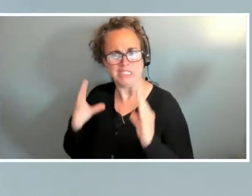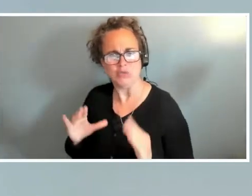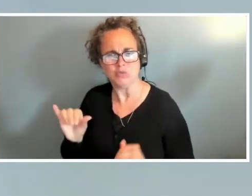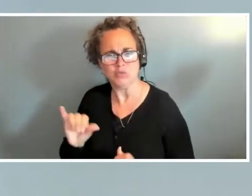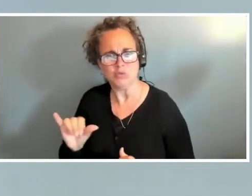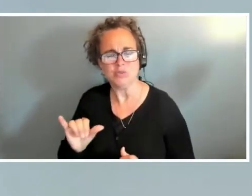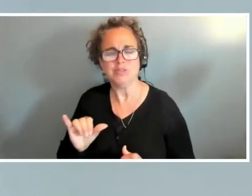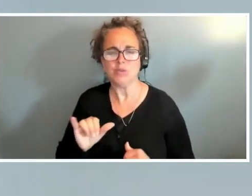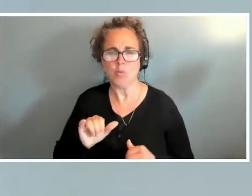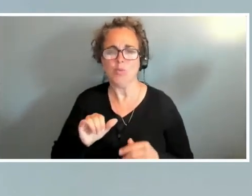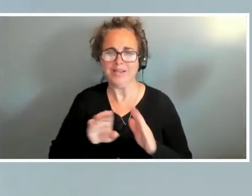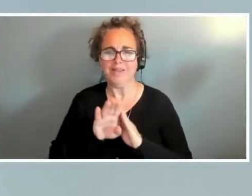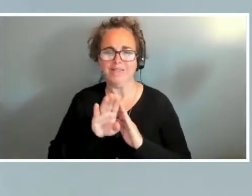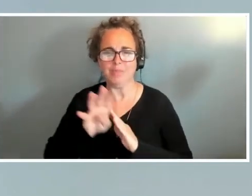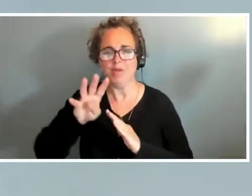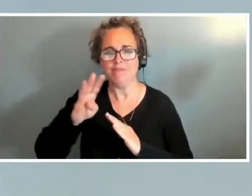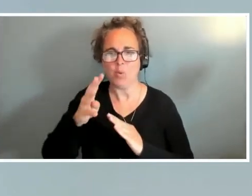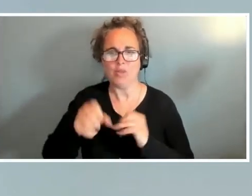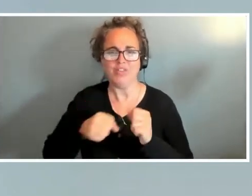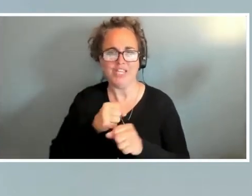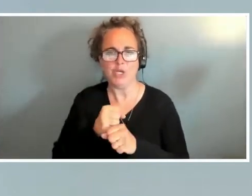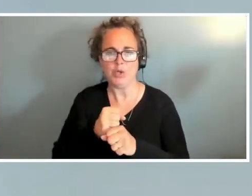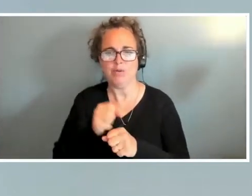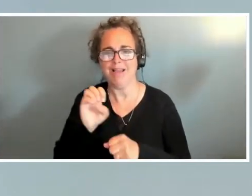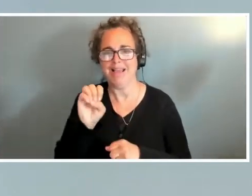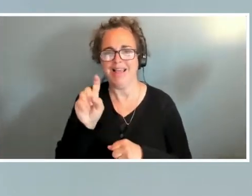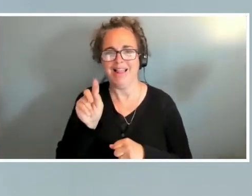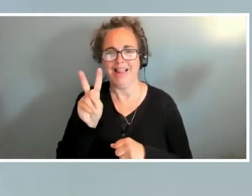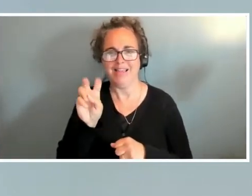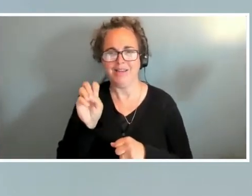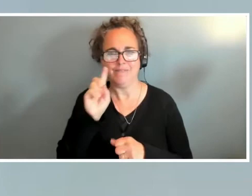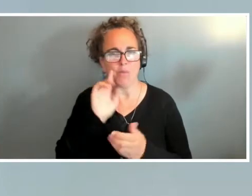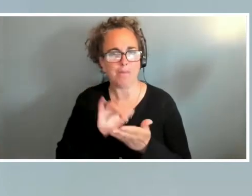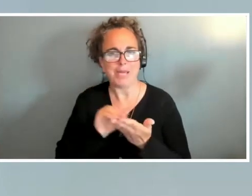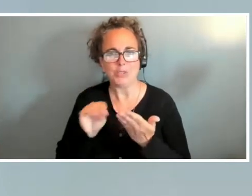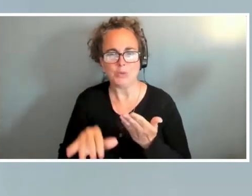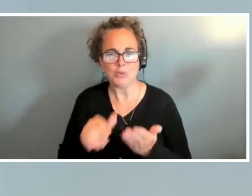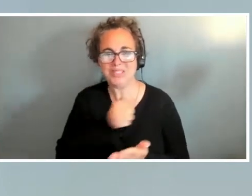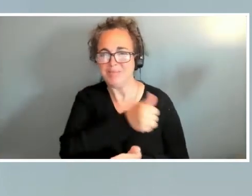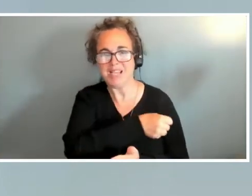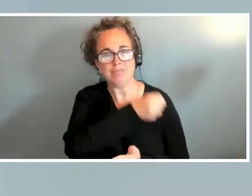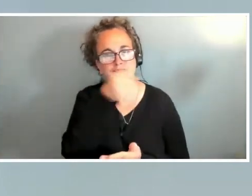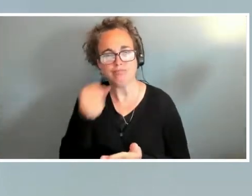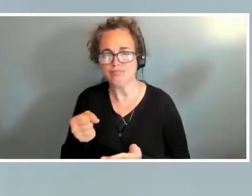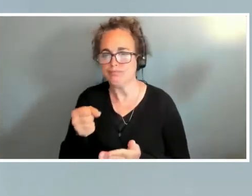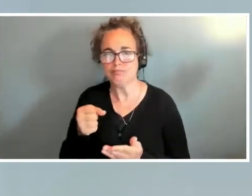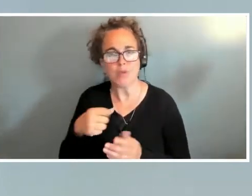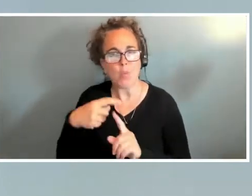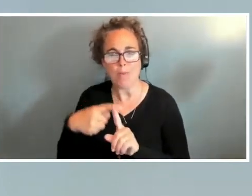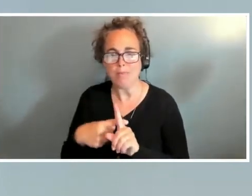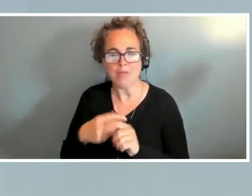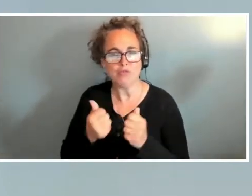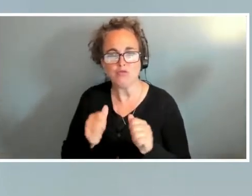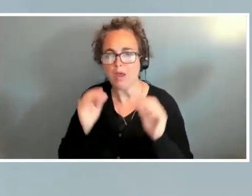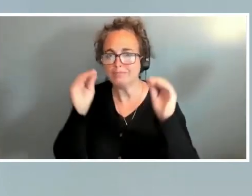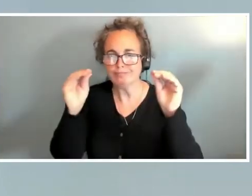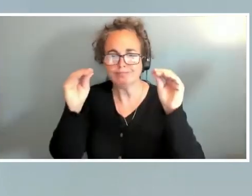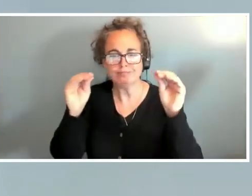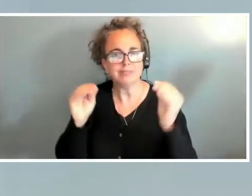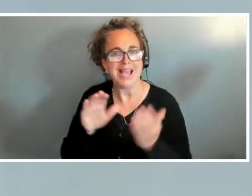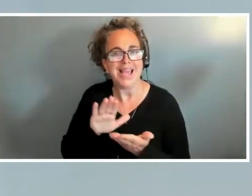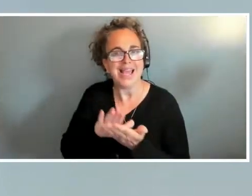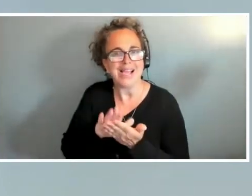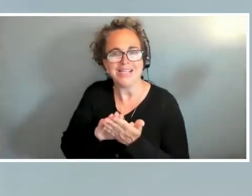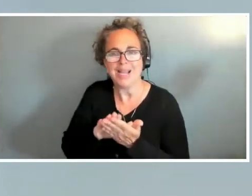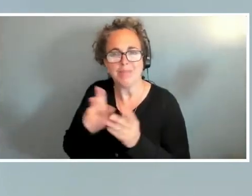year academic medicine elective for medical students, just to spend a month trying it on for size. What do academic folks